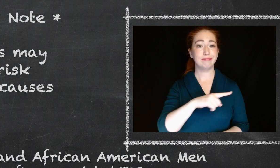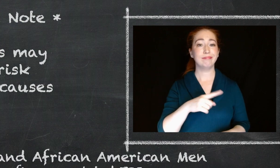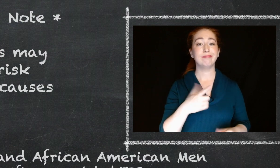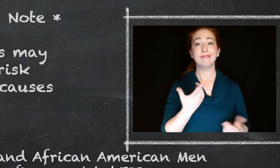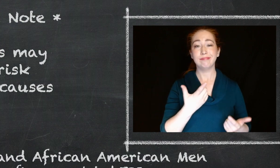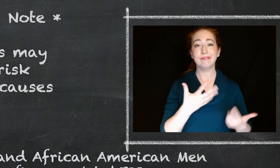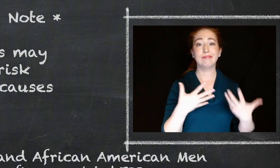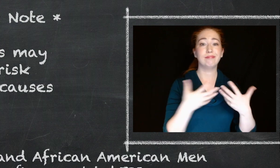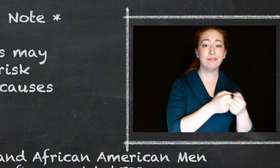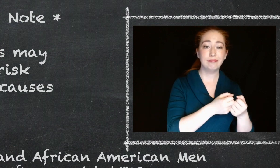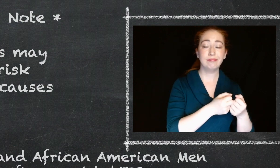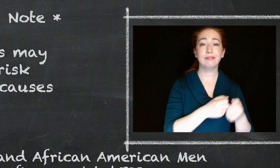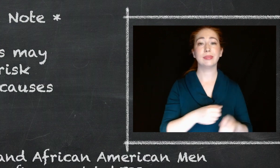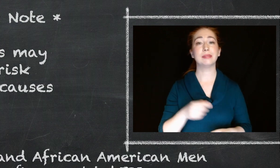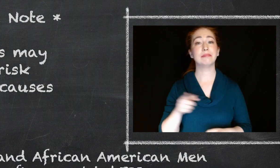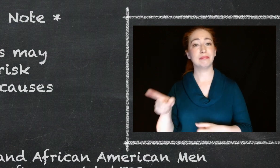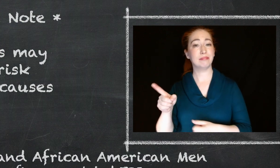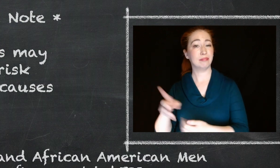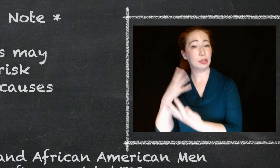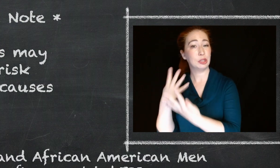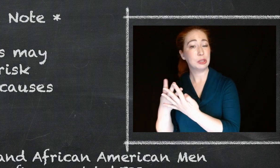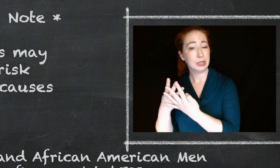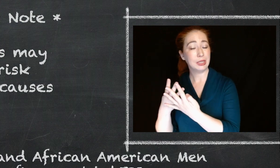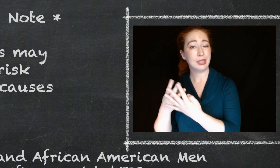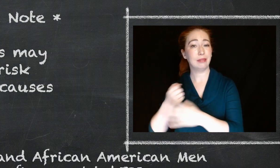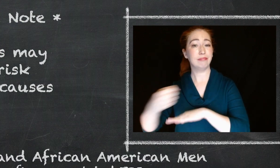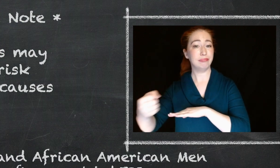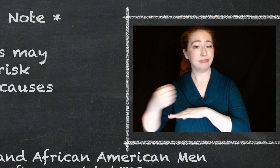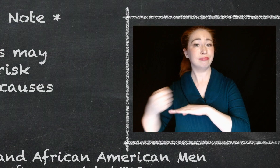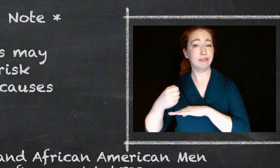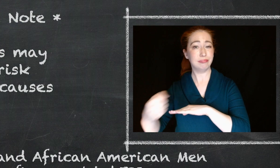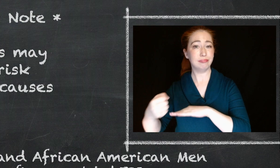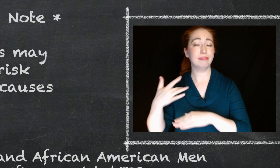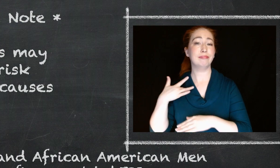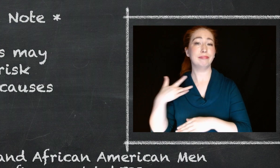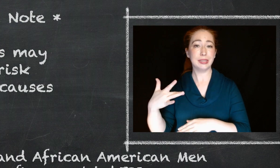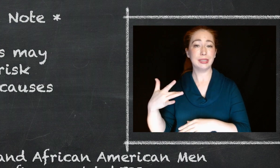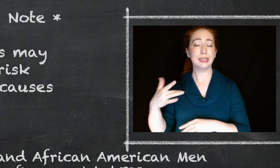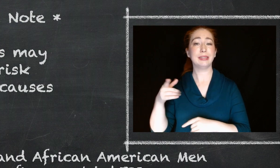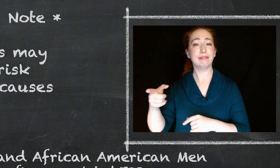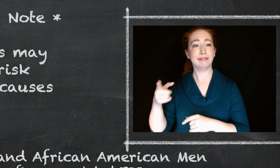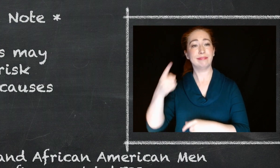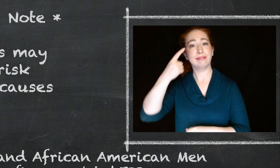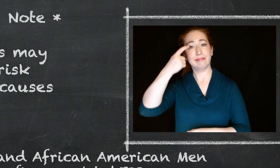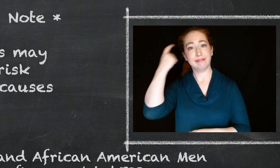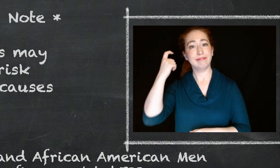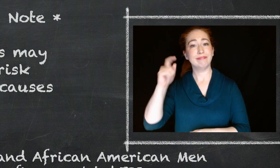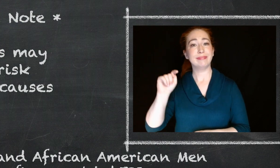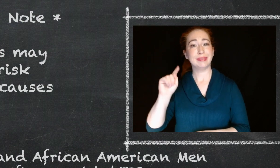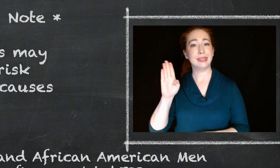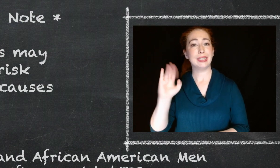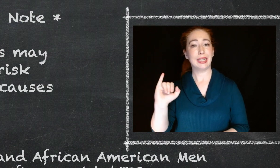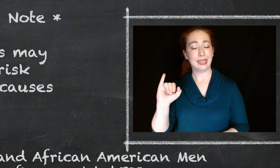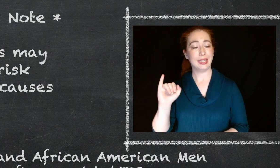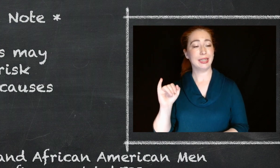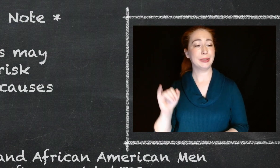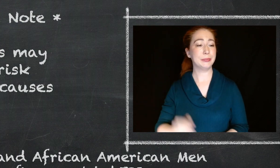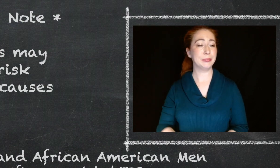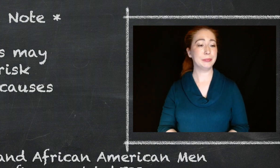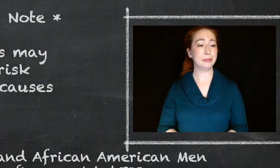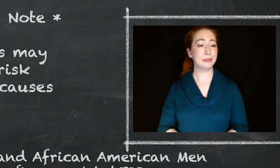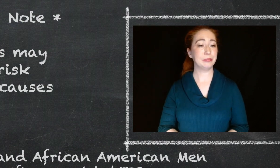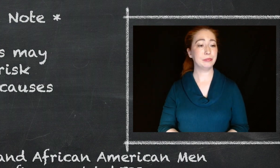crashes. Black and African American men have a much greater risk of dying or injury from